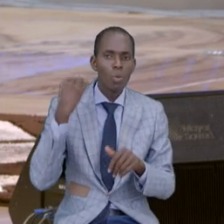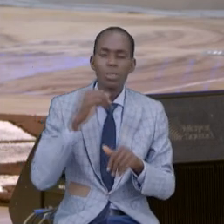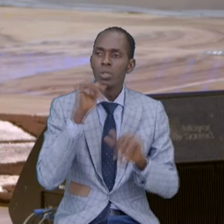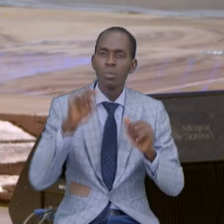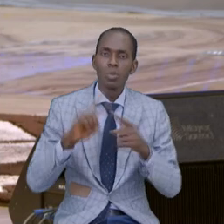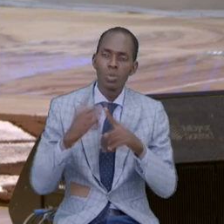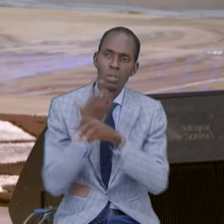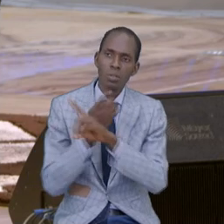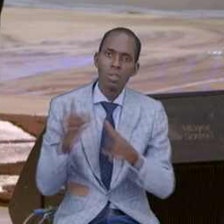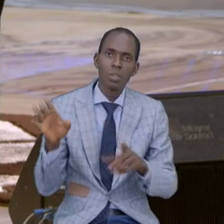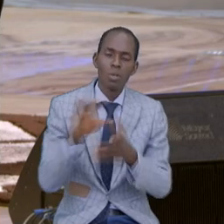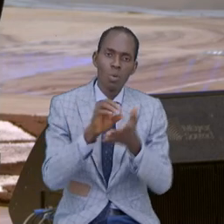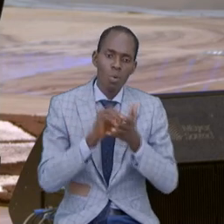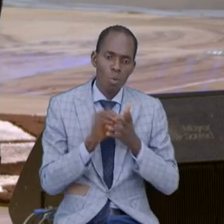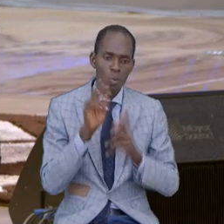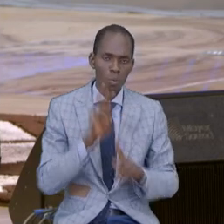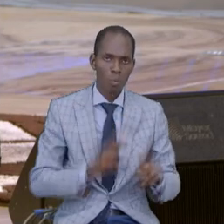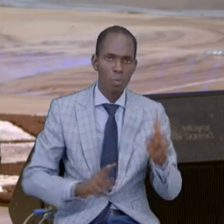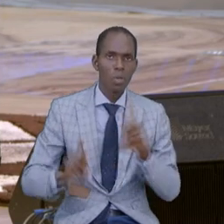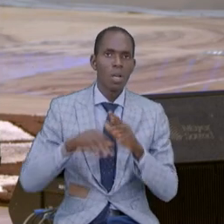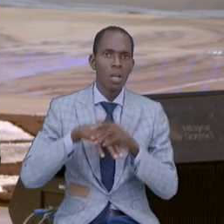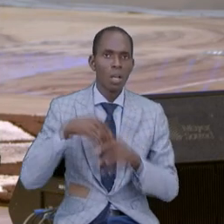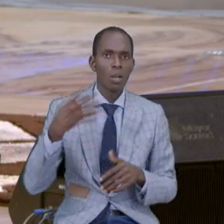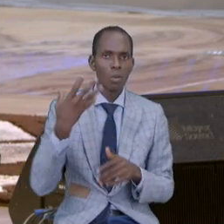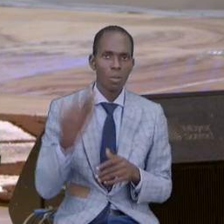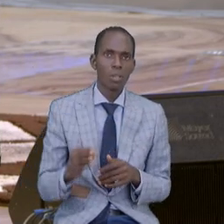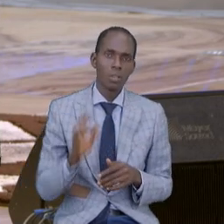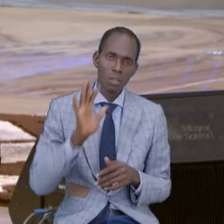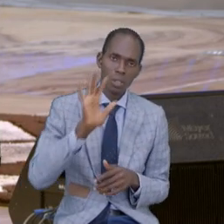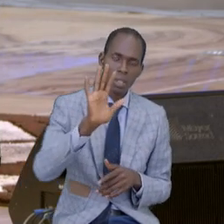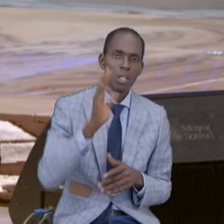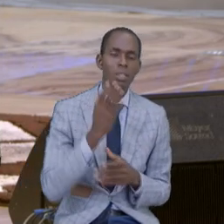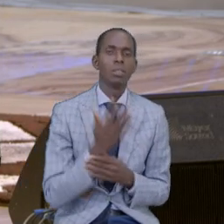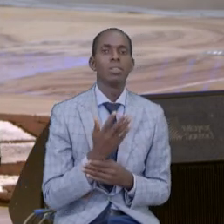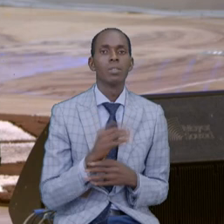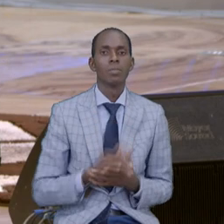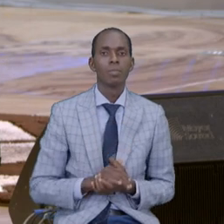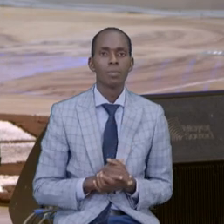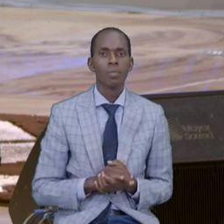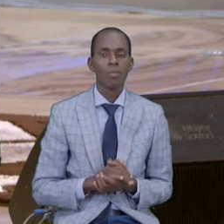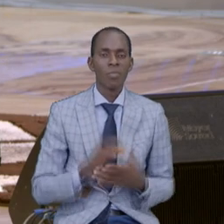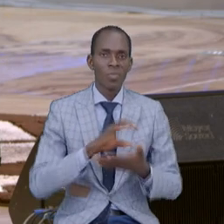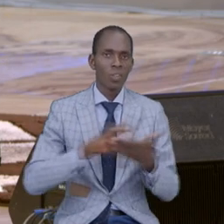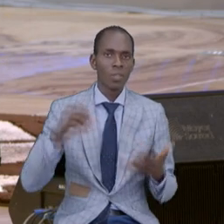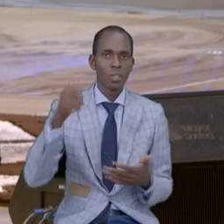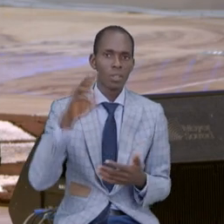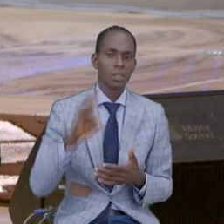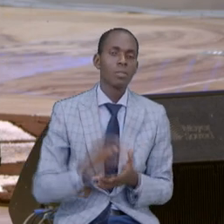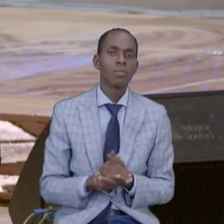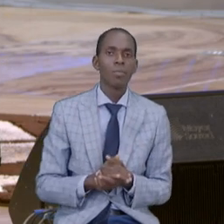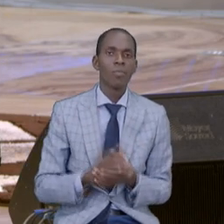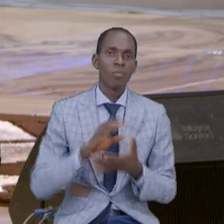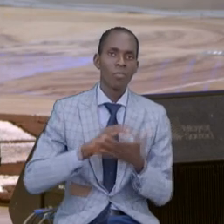their own people out of thine hand? Verse 16. In